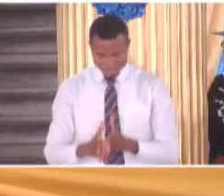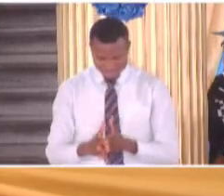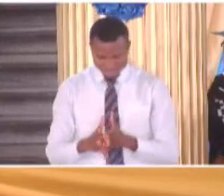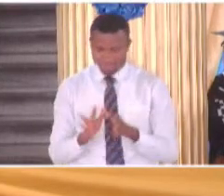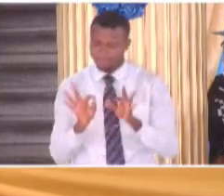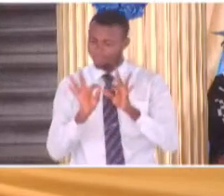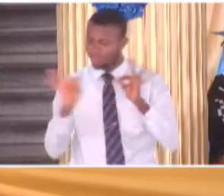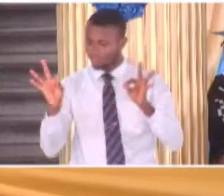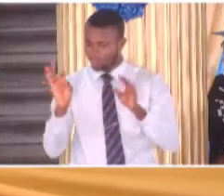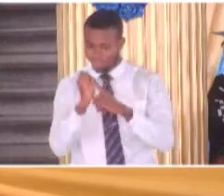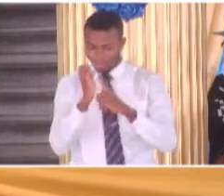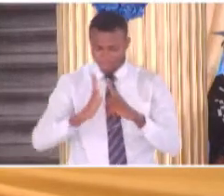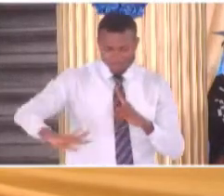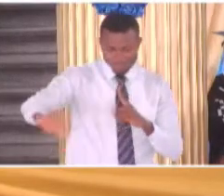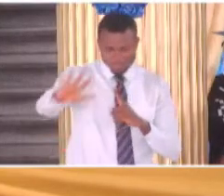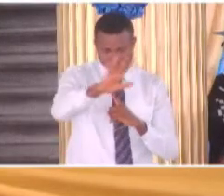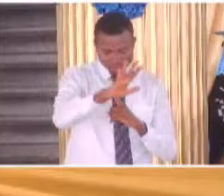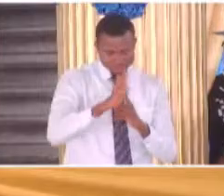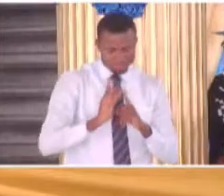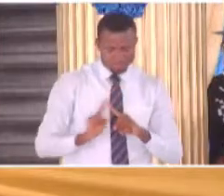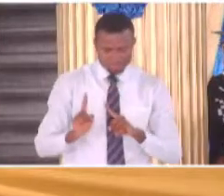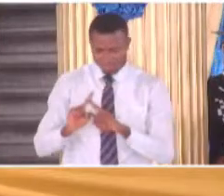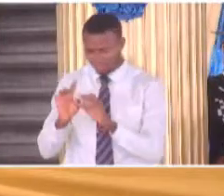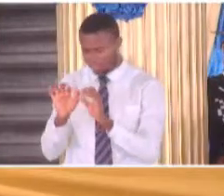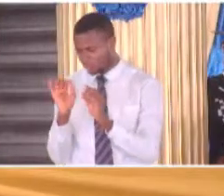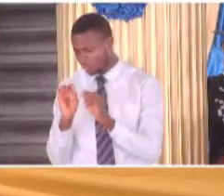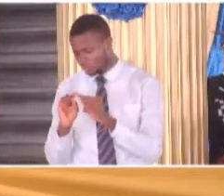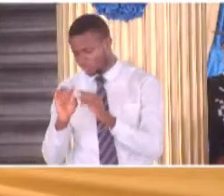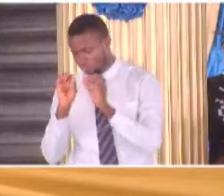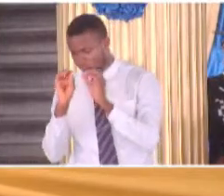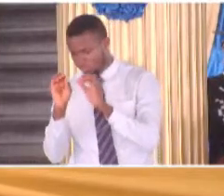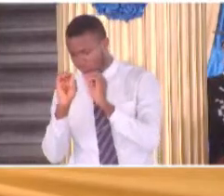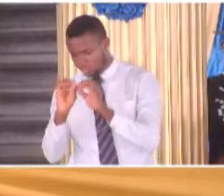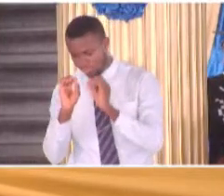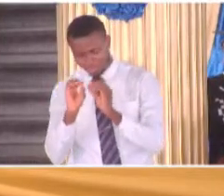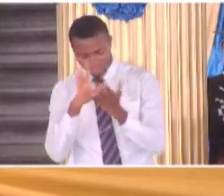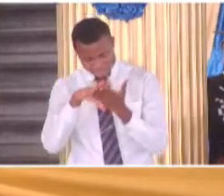environment conducive to teaching, learning, and research.